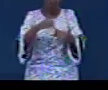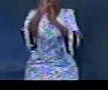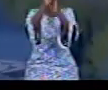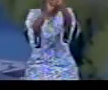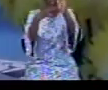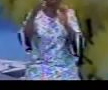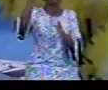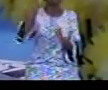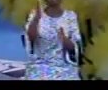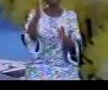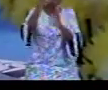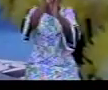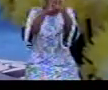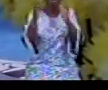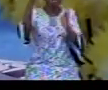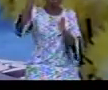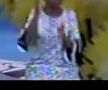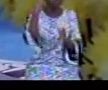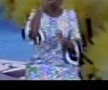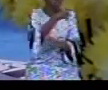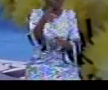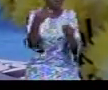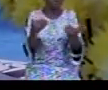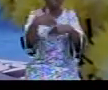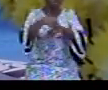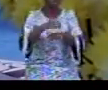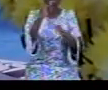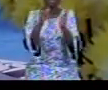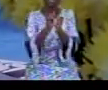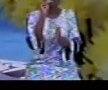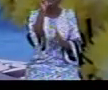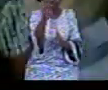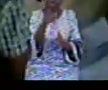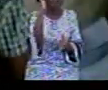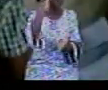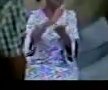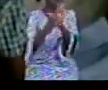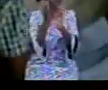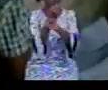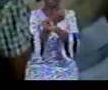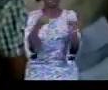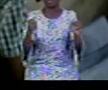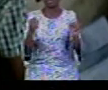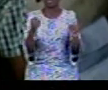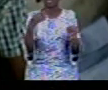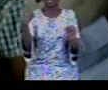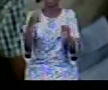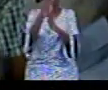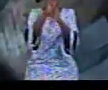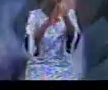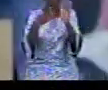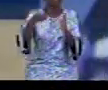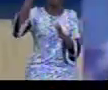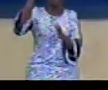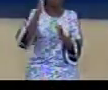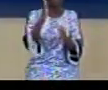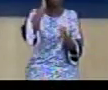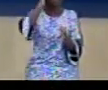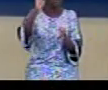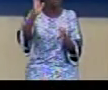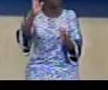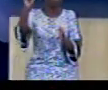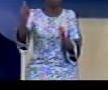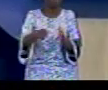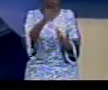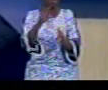God for you tonight is that you will be saved. And the will of God will cancel the